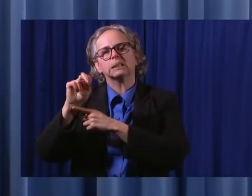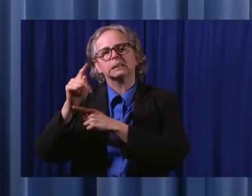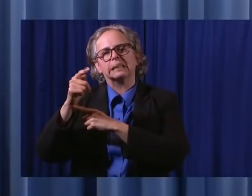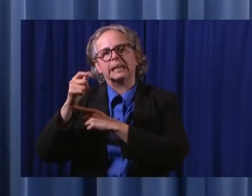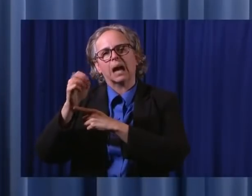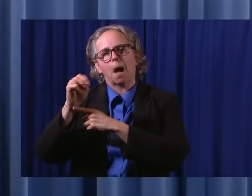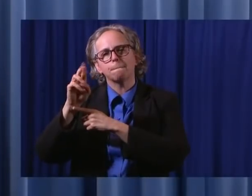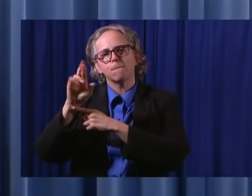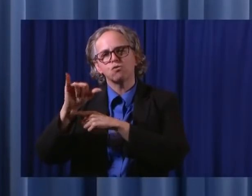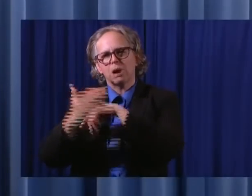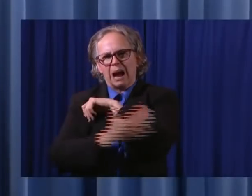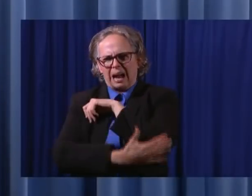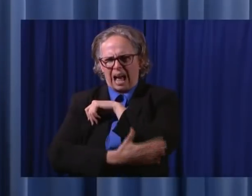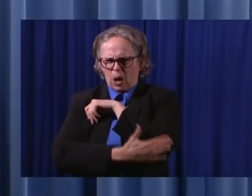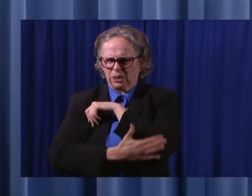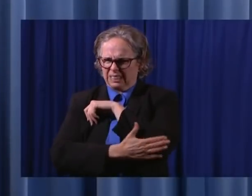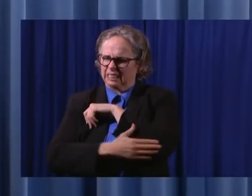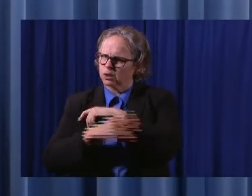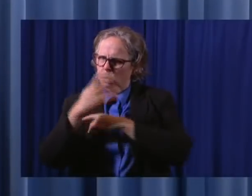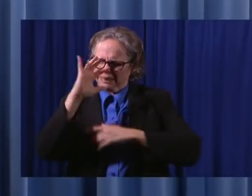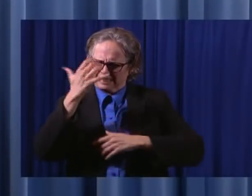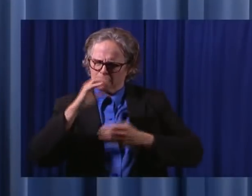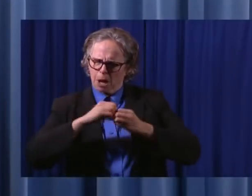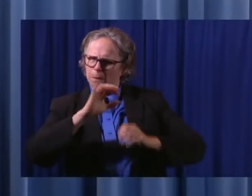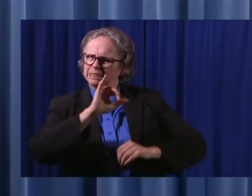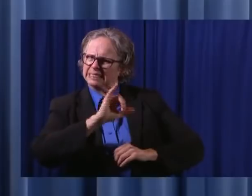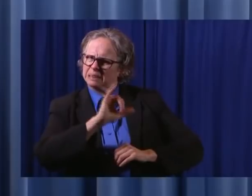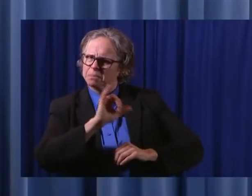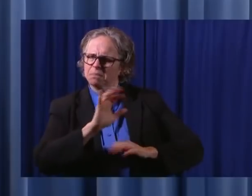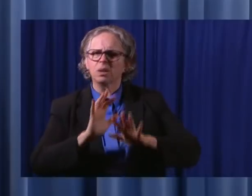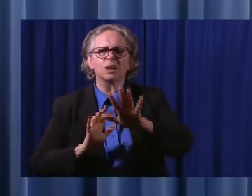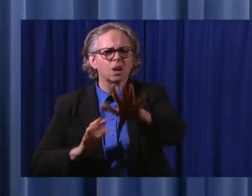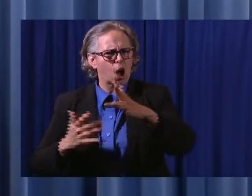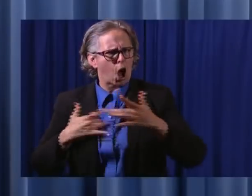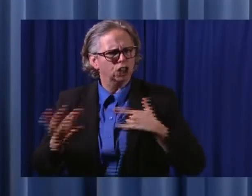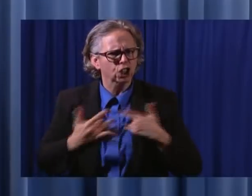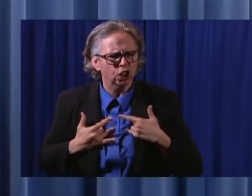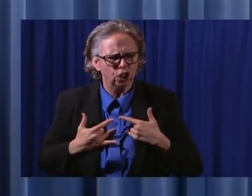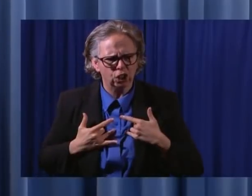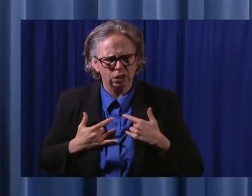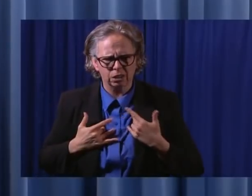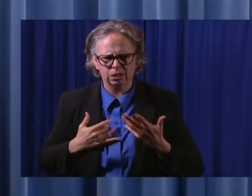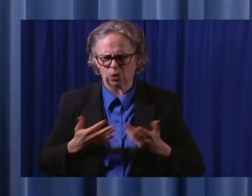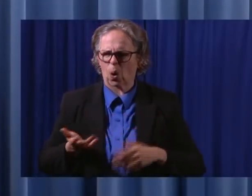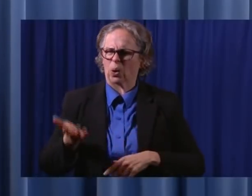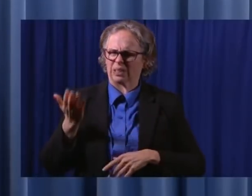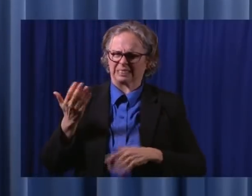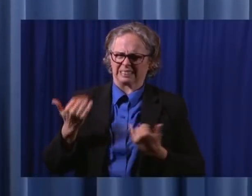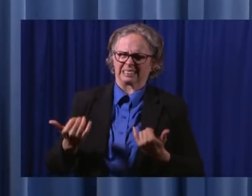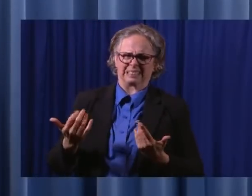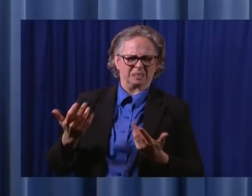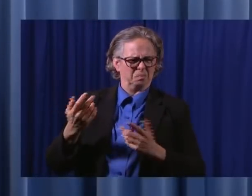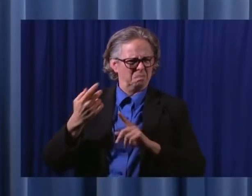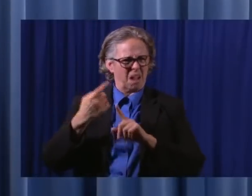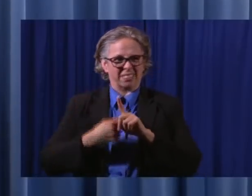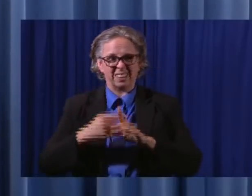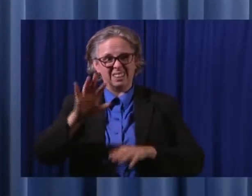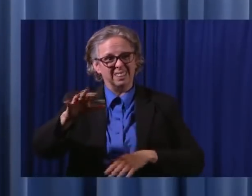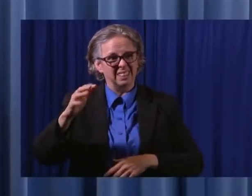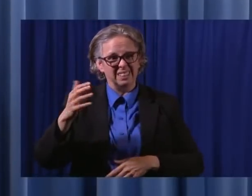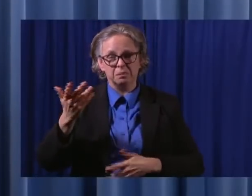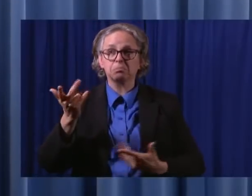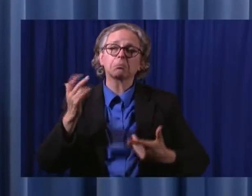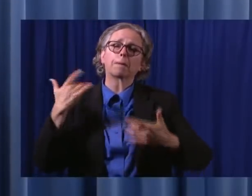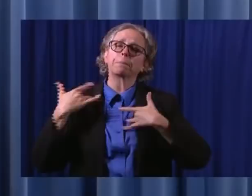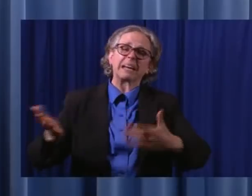Montgomery County. There's a noticeable increase in cases over the last month from an average of about 10 cases a day at